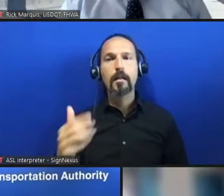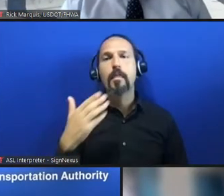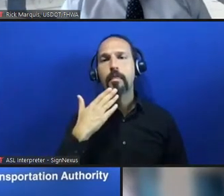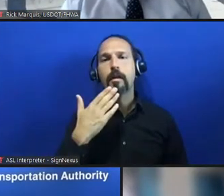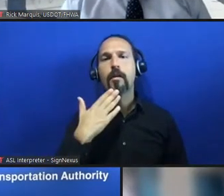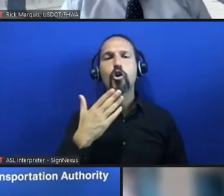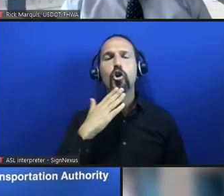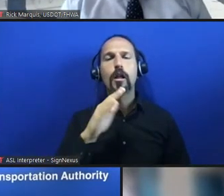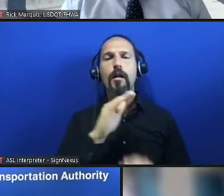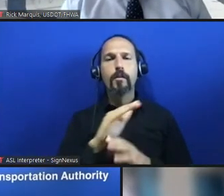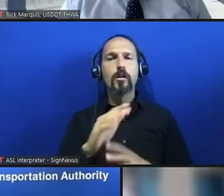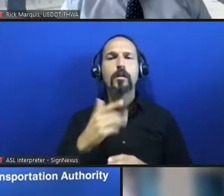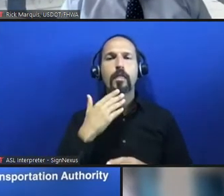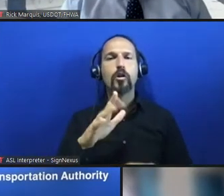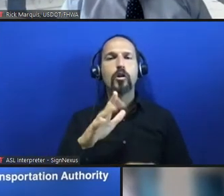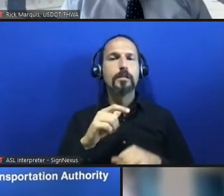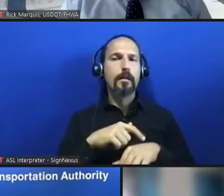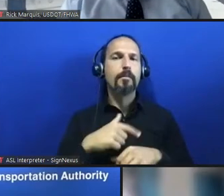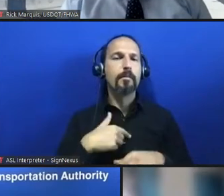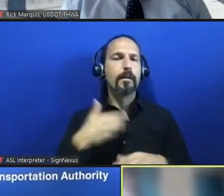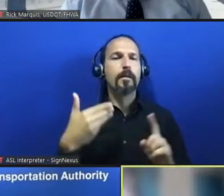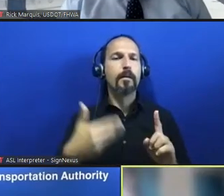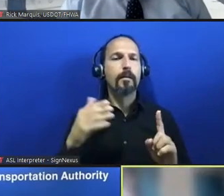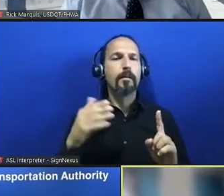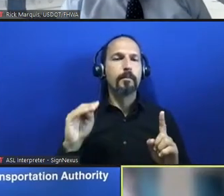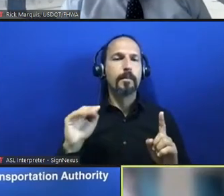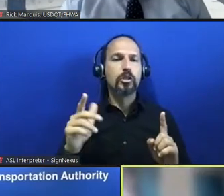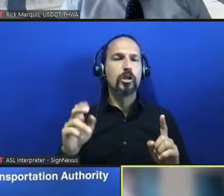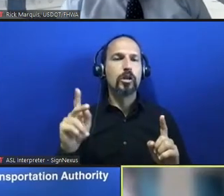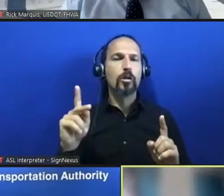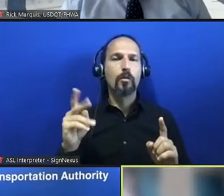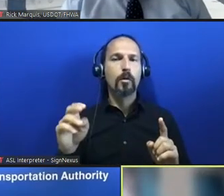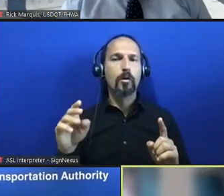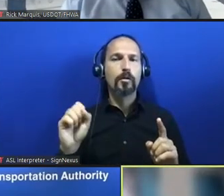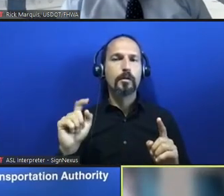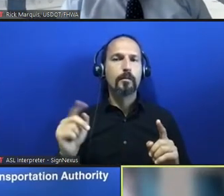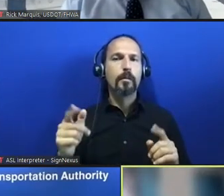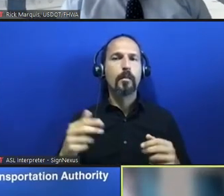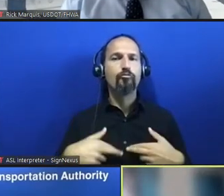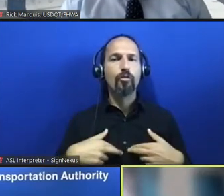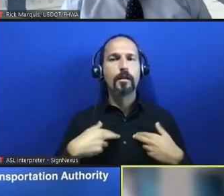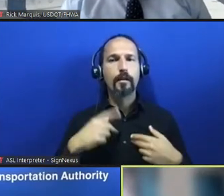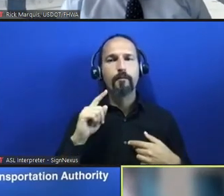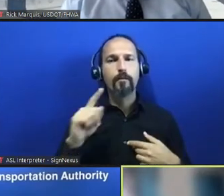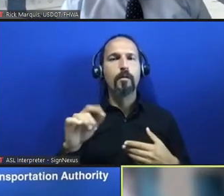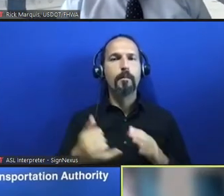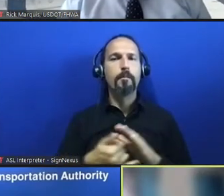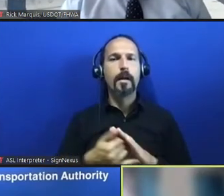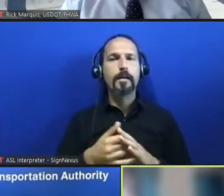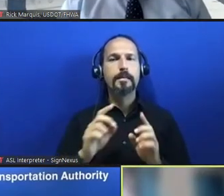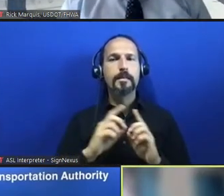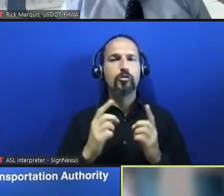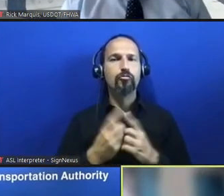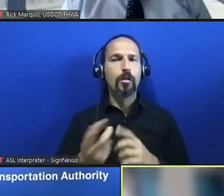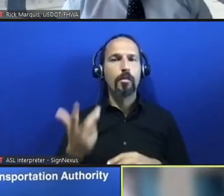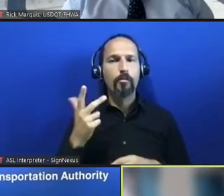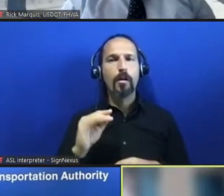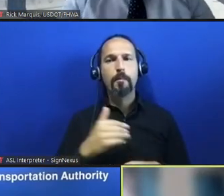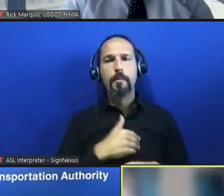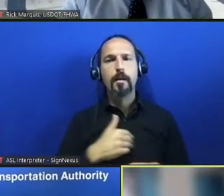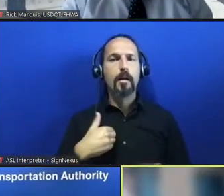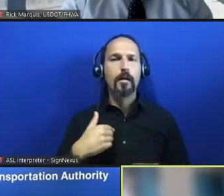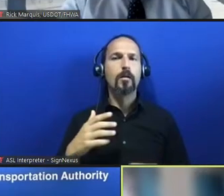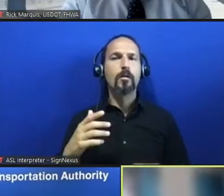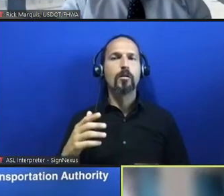good afternoon thanks for your time my name is Michelle Cooper Smith I'm a resident of Manhattan Community District 3 and a member of community board